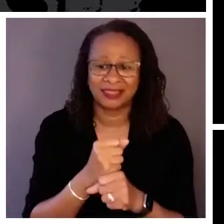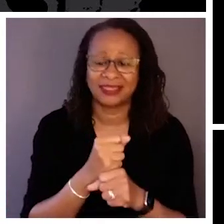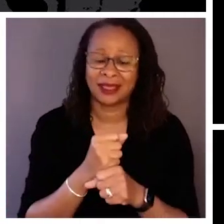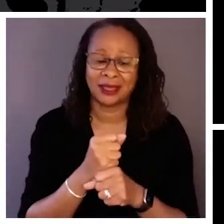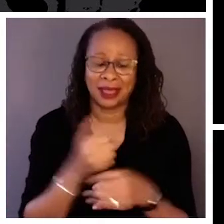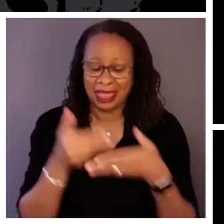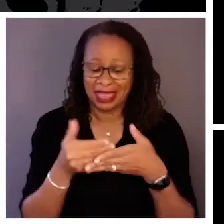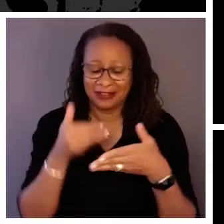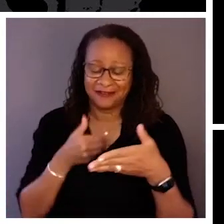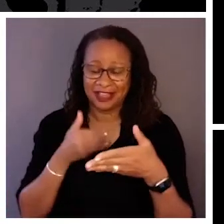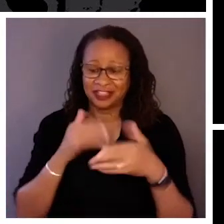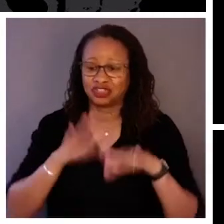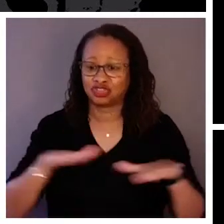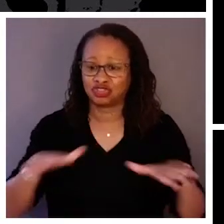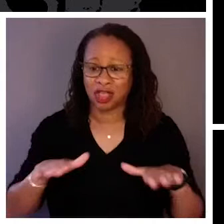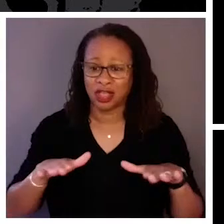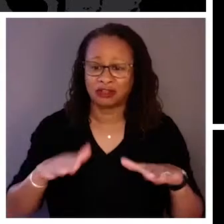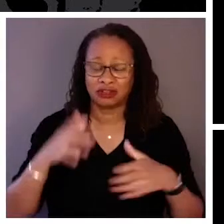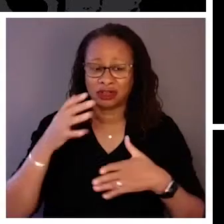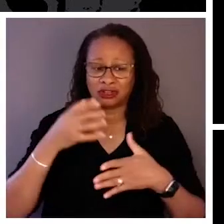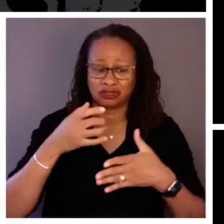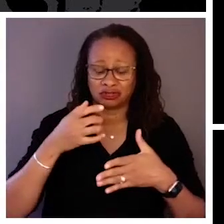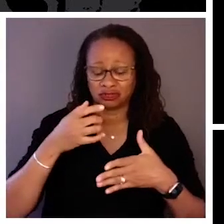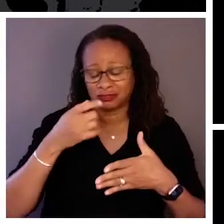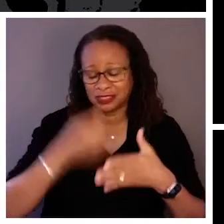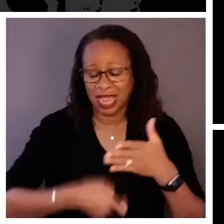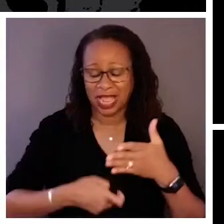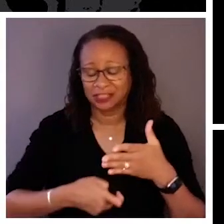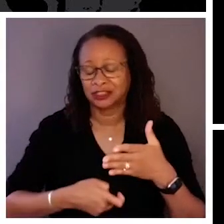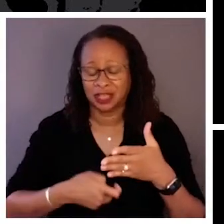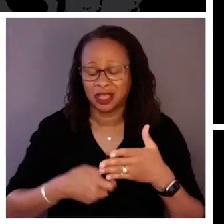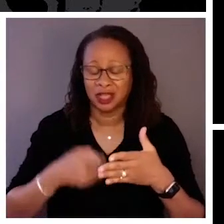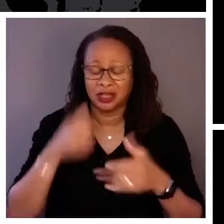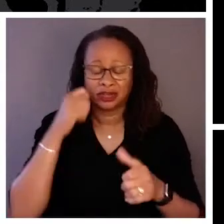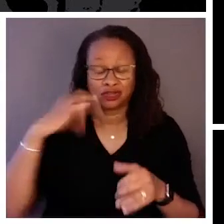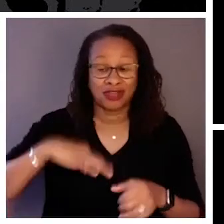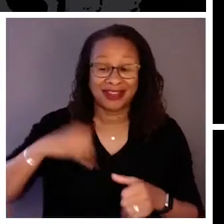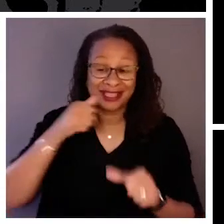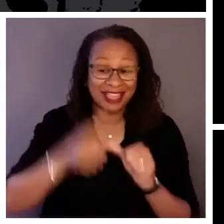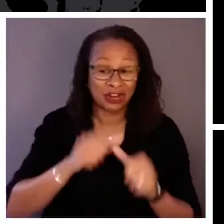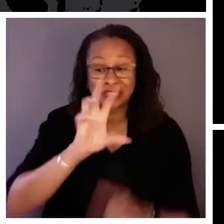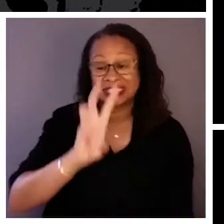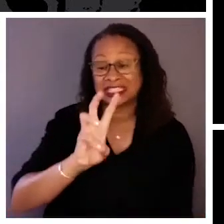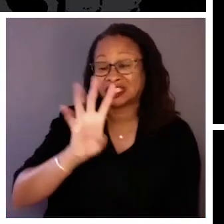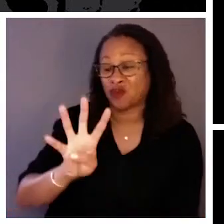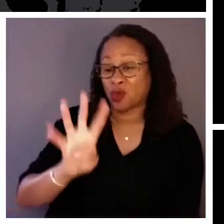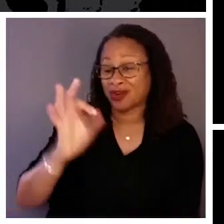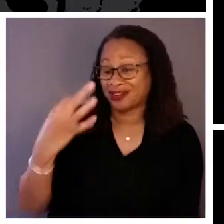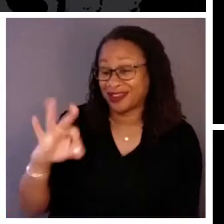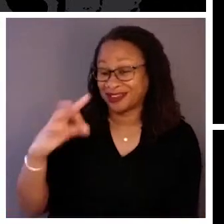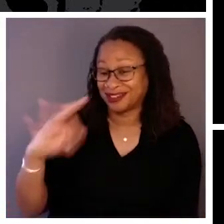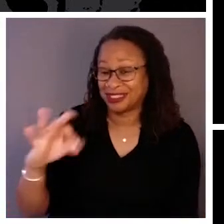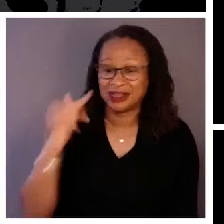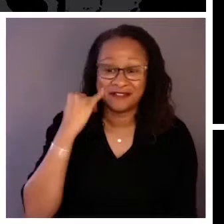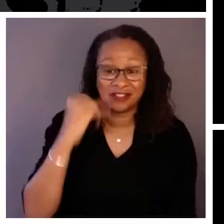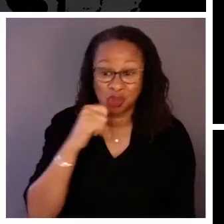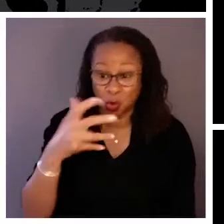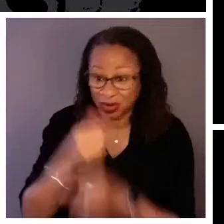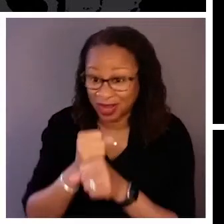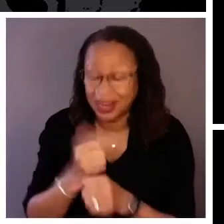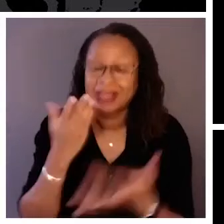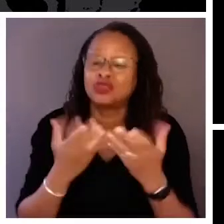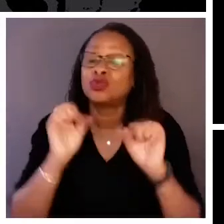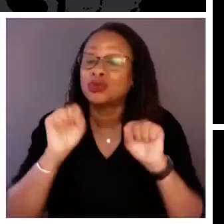credit form that the advanced child tax credit, the letter, the 6419, you may go